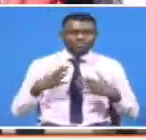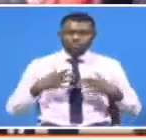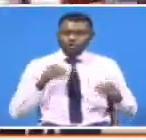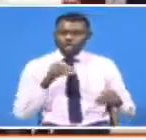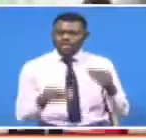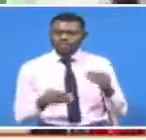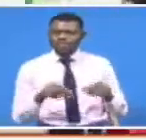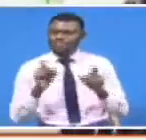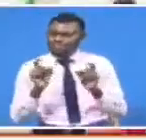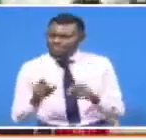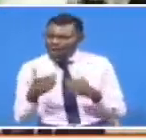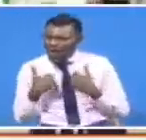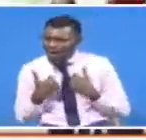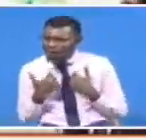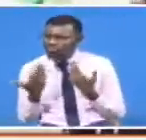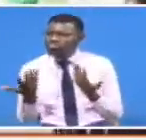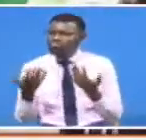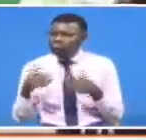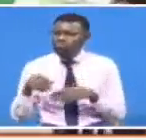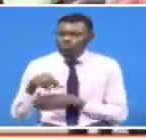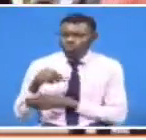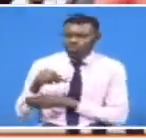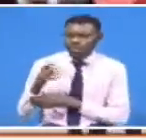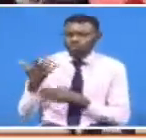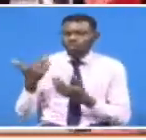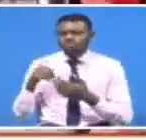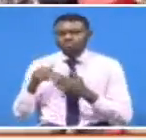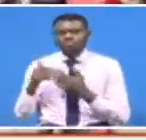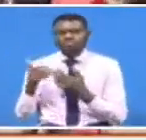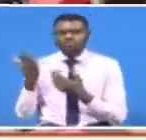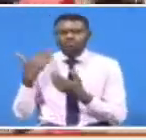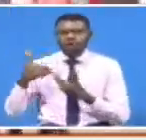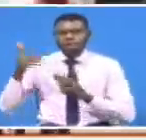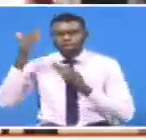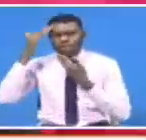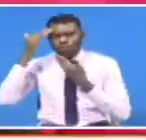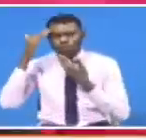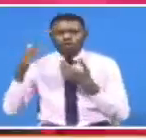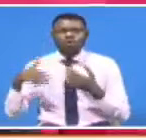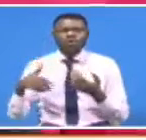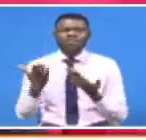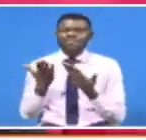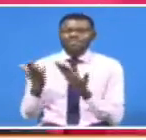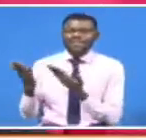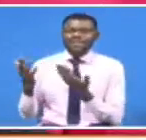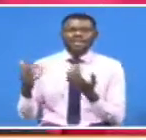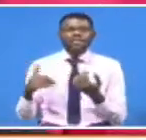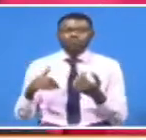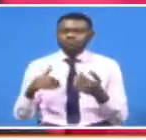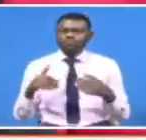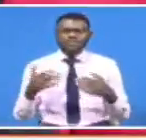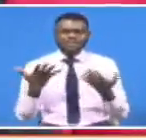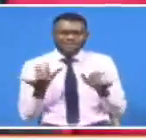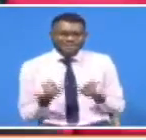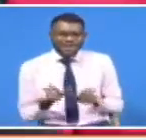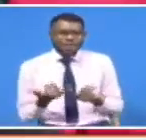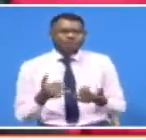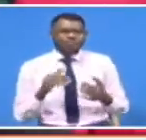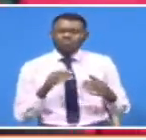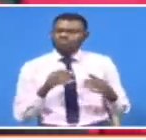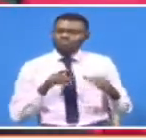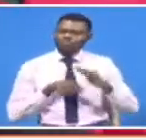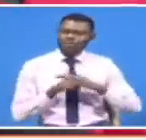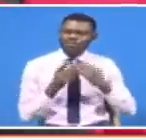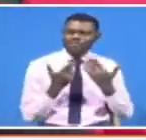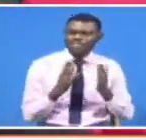you to participate in a big event like World Championship. So they were in Morocco for the Grand Prix and they have qualified, which means they defeated